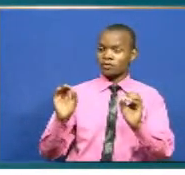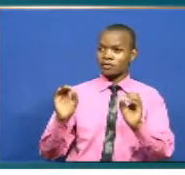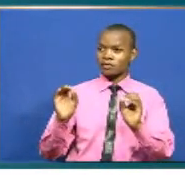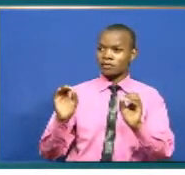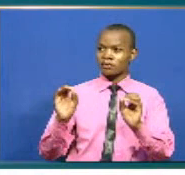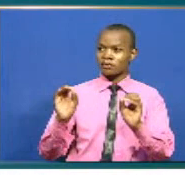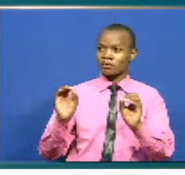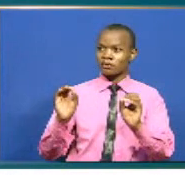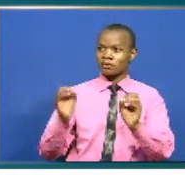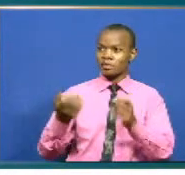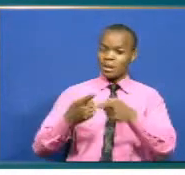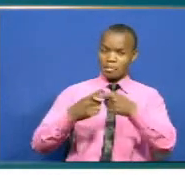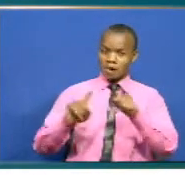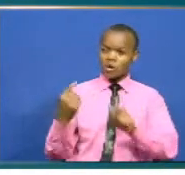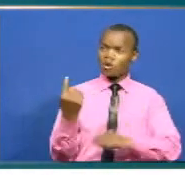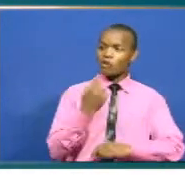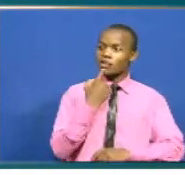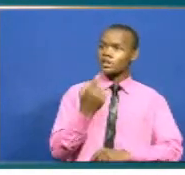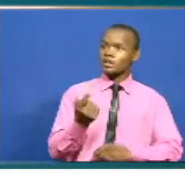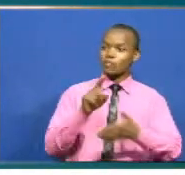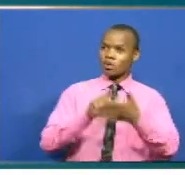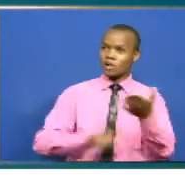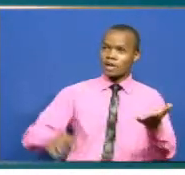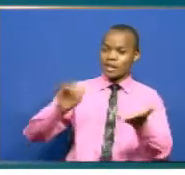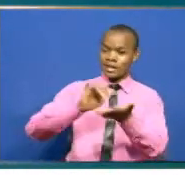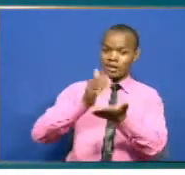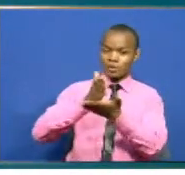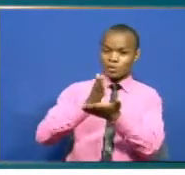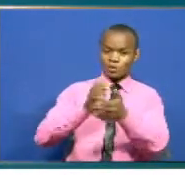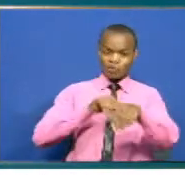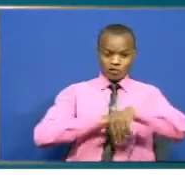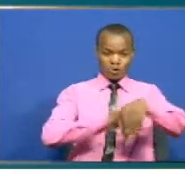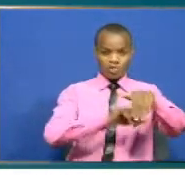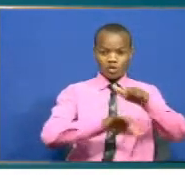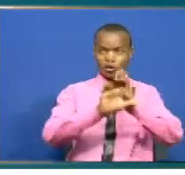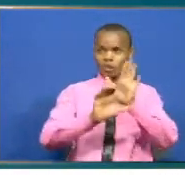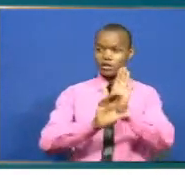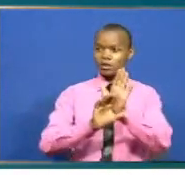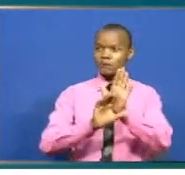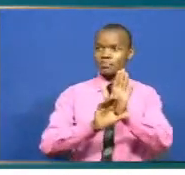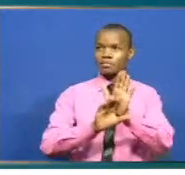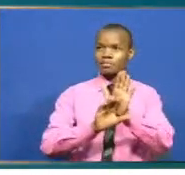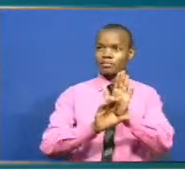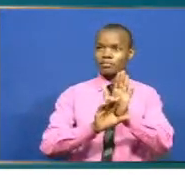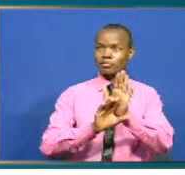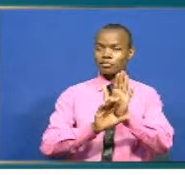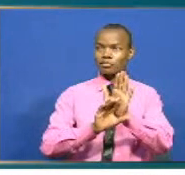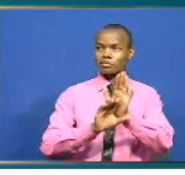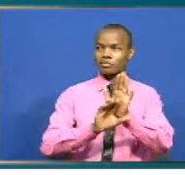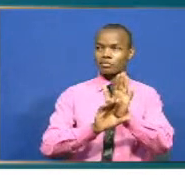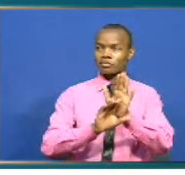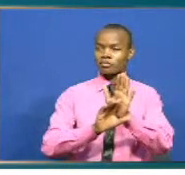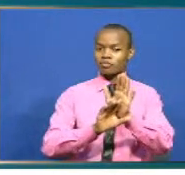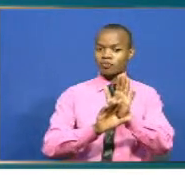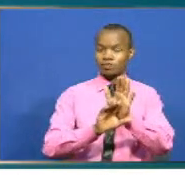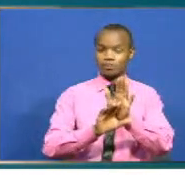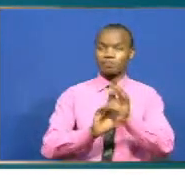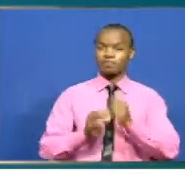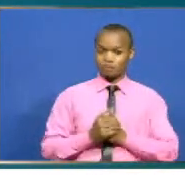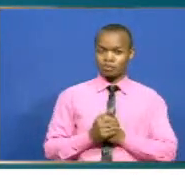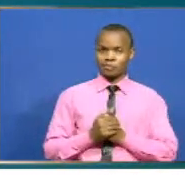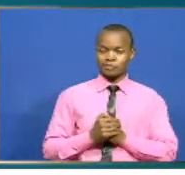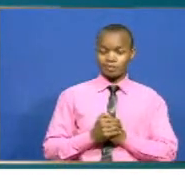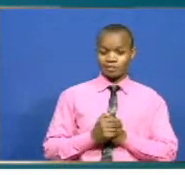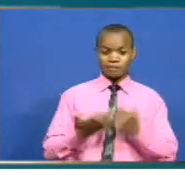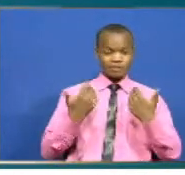unnecessarily, but I'm only saying from the side of the legislative and the constitutional provision, I